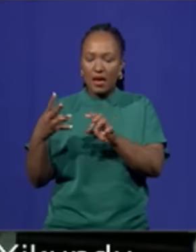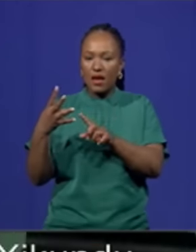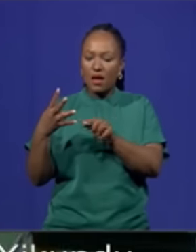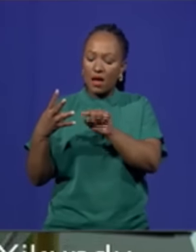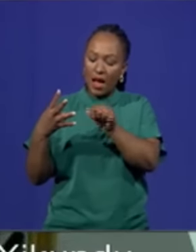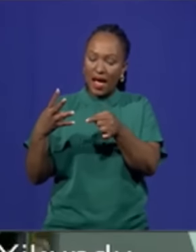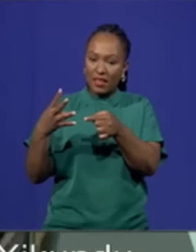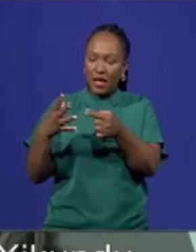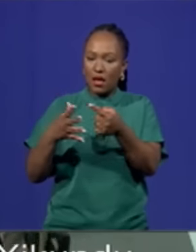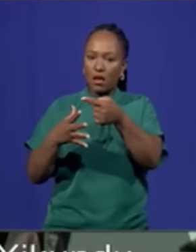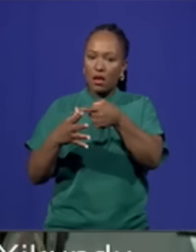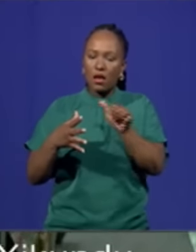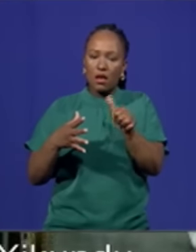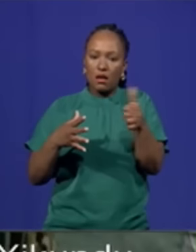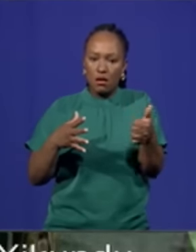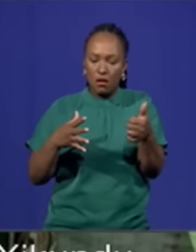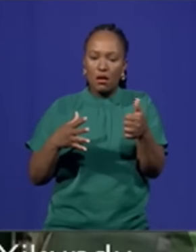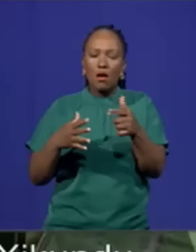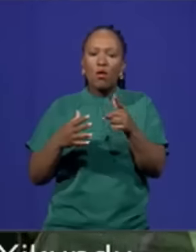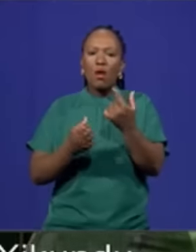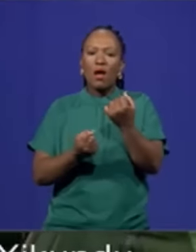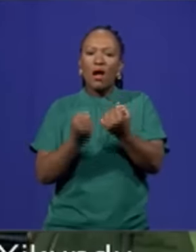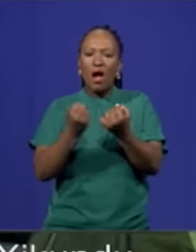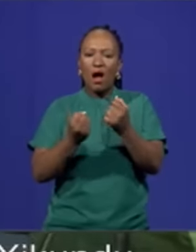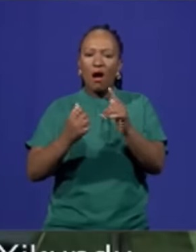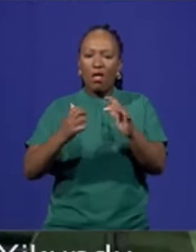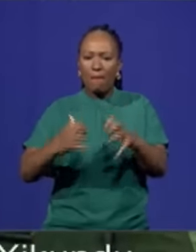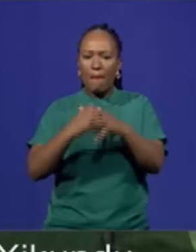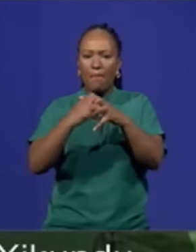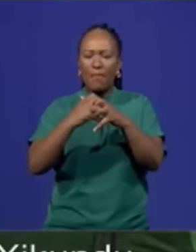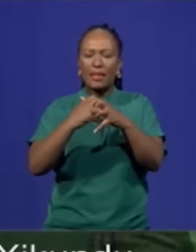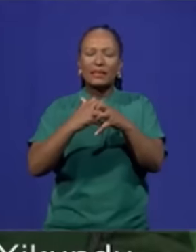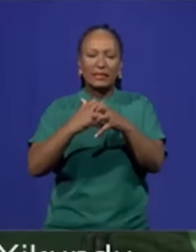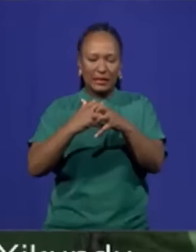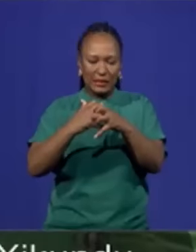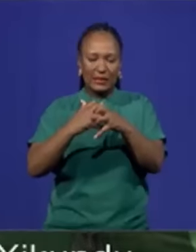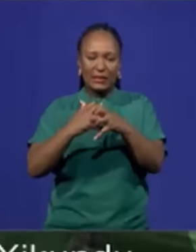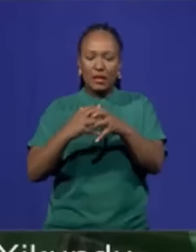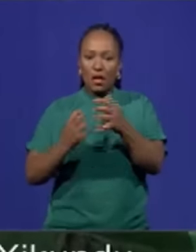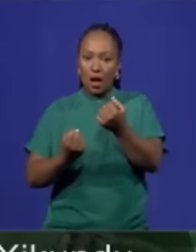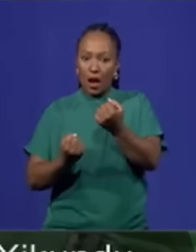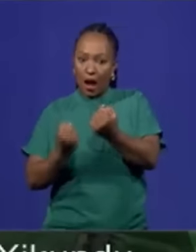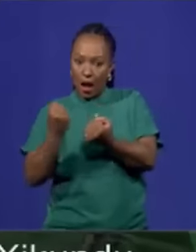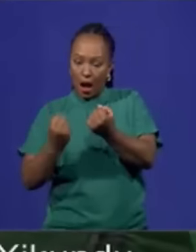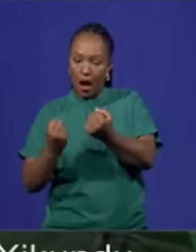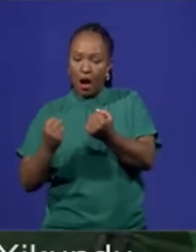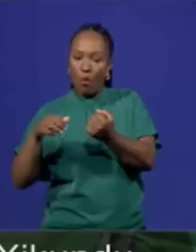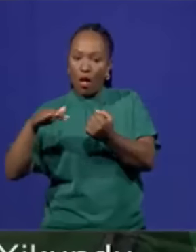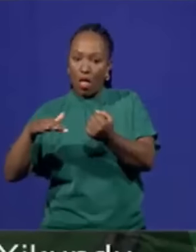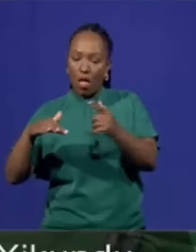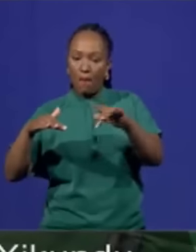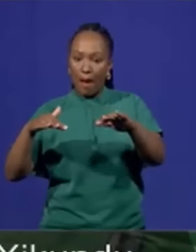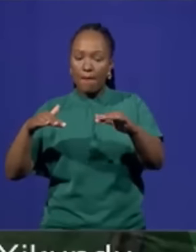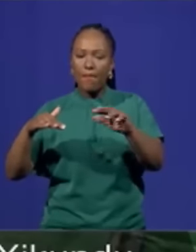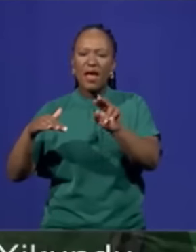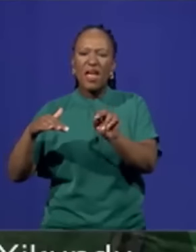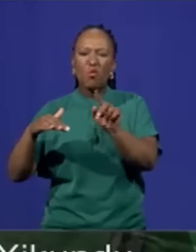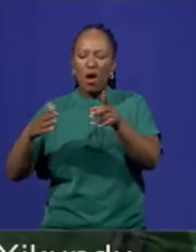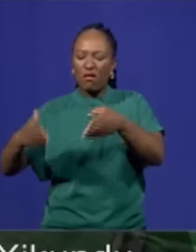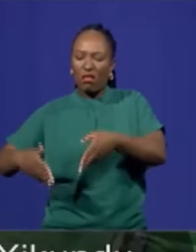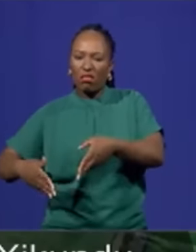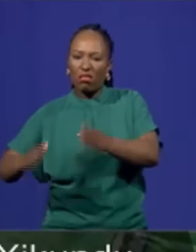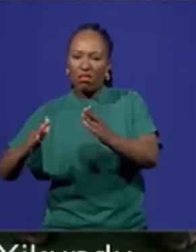kotsing ya sefatanaga ka la boraro la pele ga Paseka. Koloi ya bona e thulane ka dihlogo le yenngwe mmileng wa lephefo wa N1 magareng